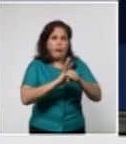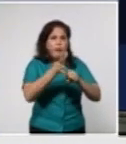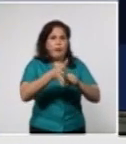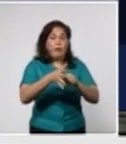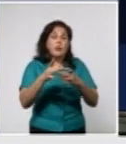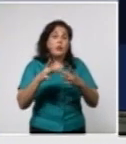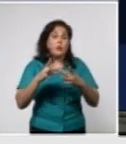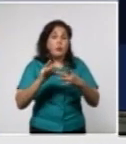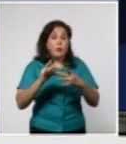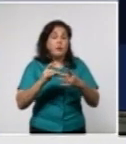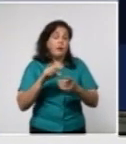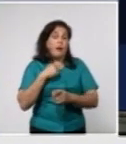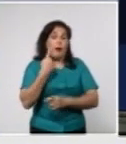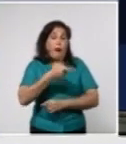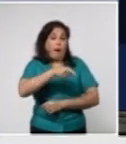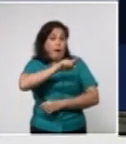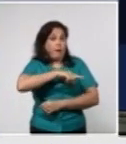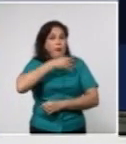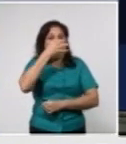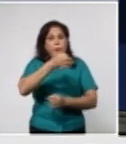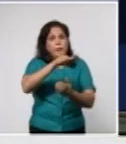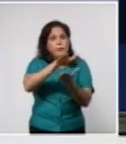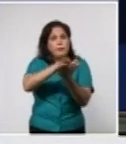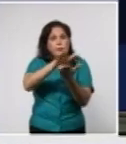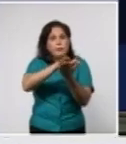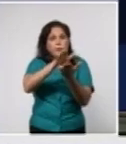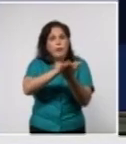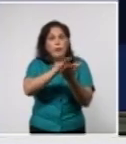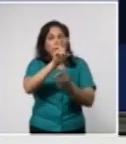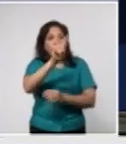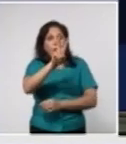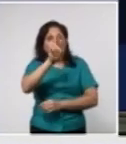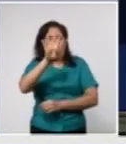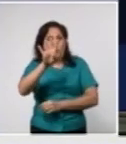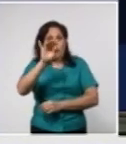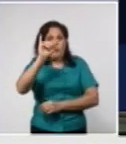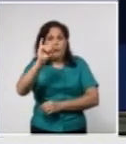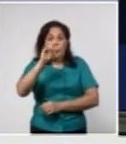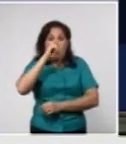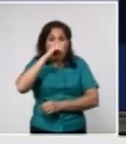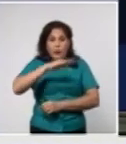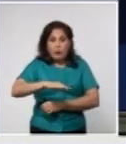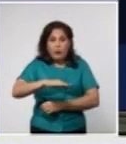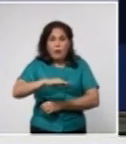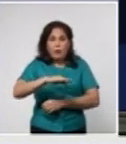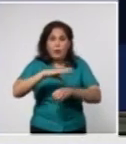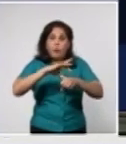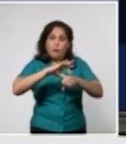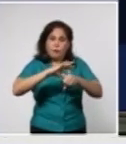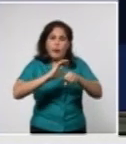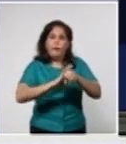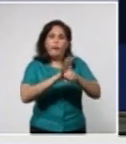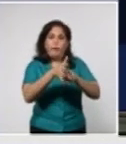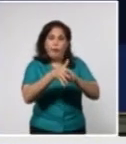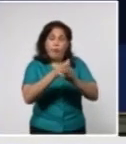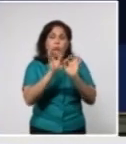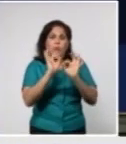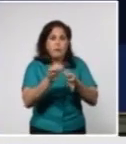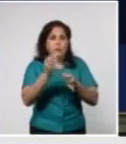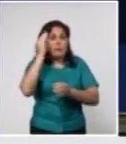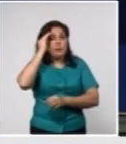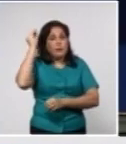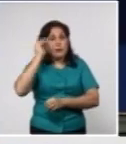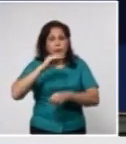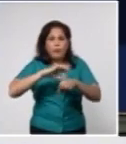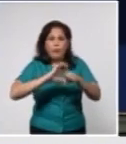were diagnosed with COVID-19, and they total 246 children who have tested